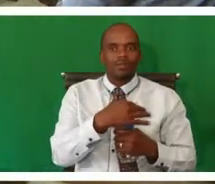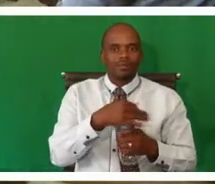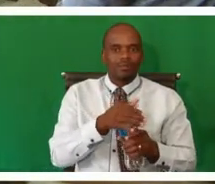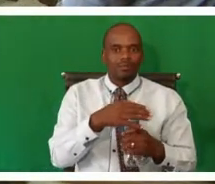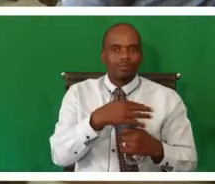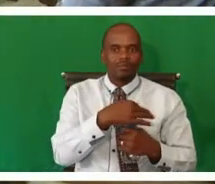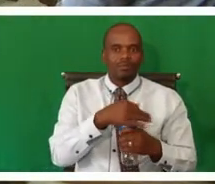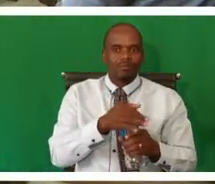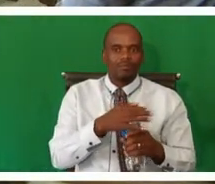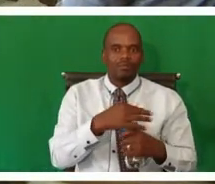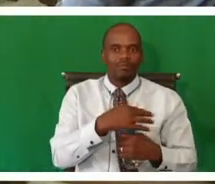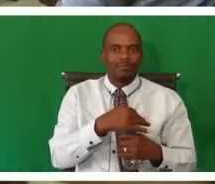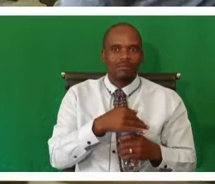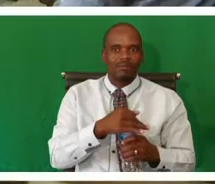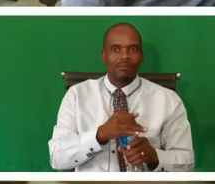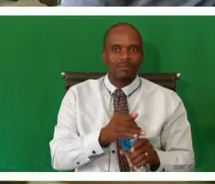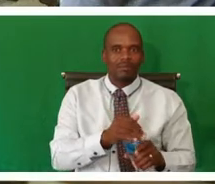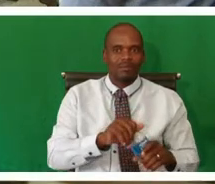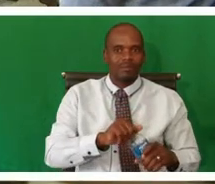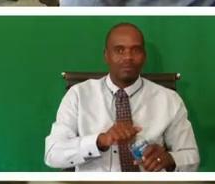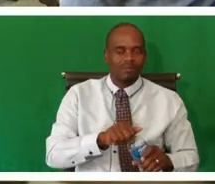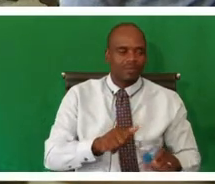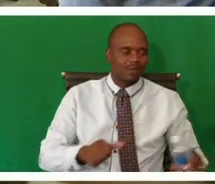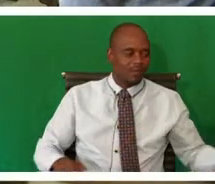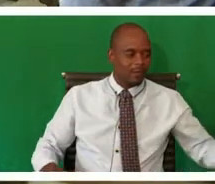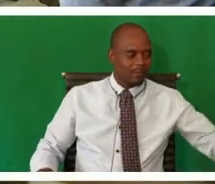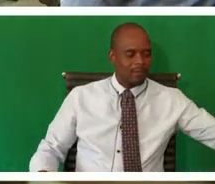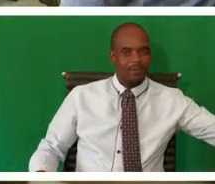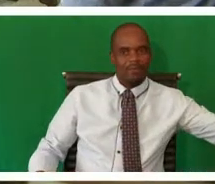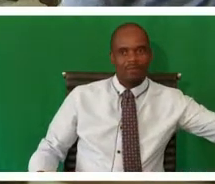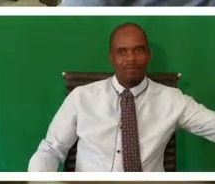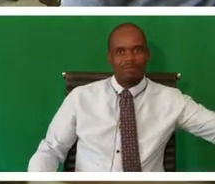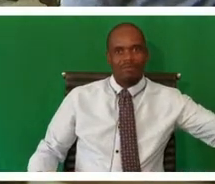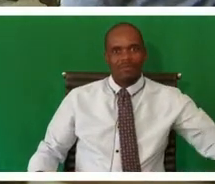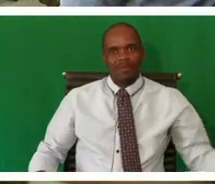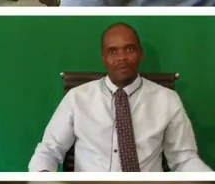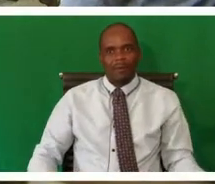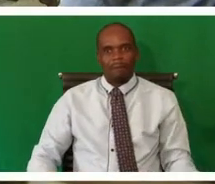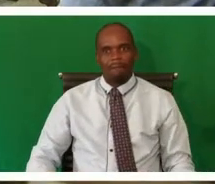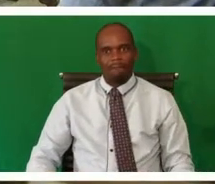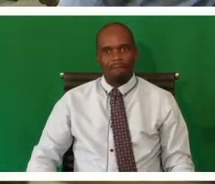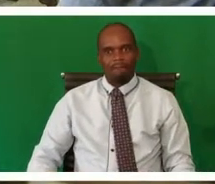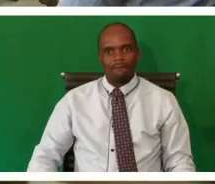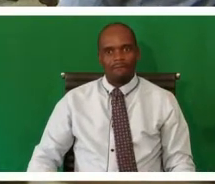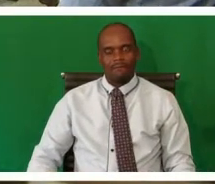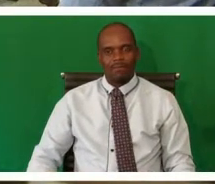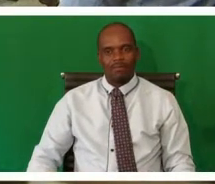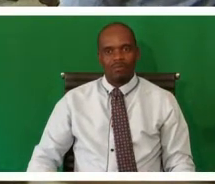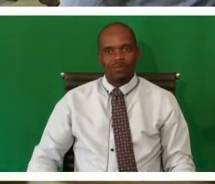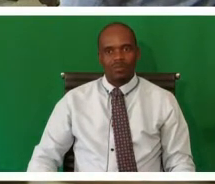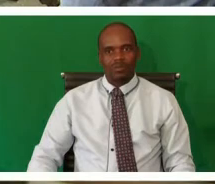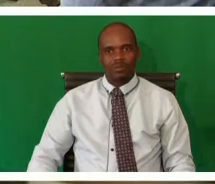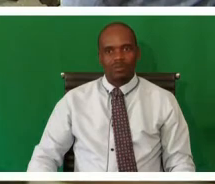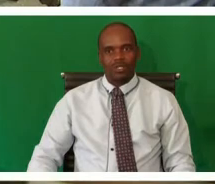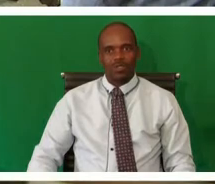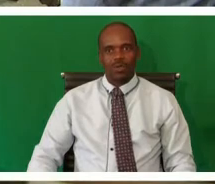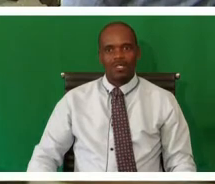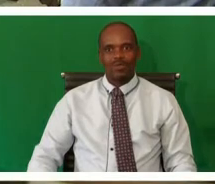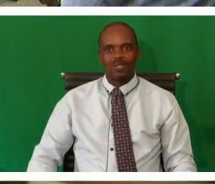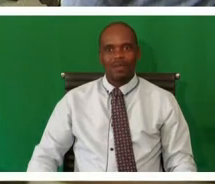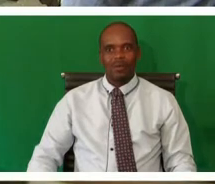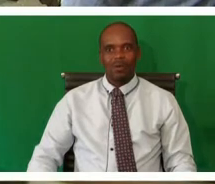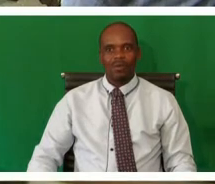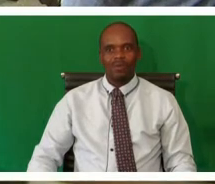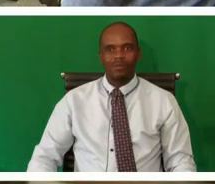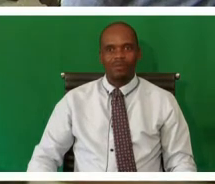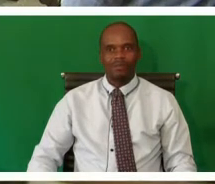Ntate William Boring ke boramasaka ba sa tsimong hore ba beha di khomo kae ke nako jwale nako e fihlile ba